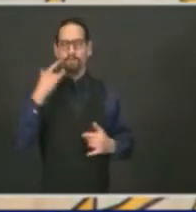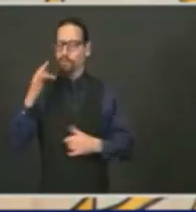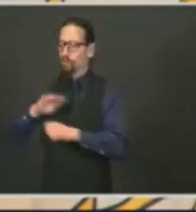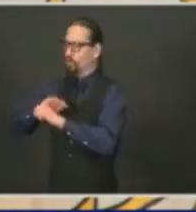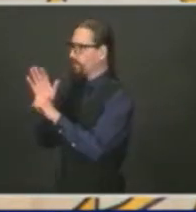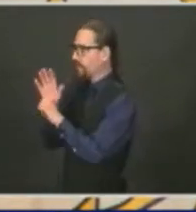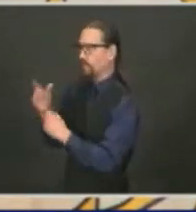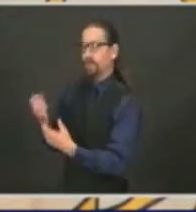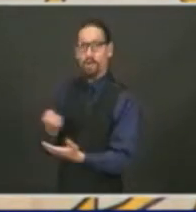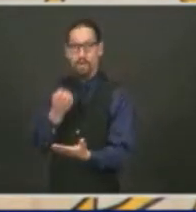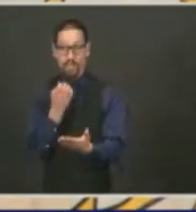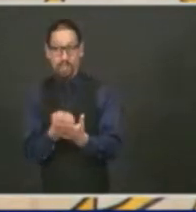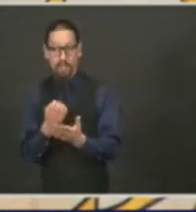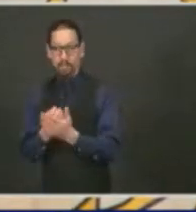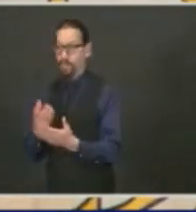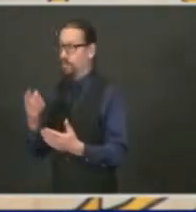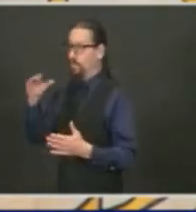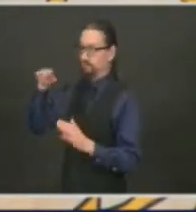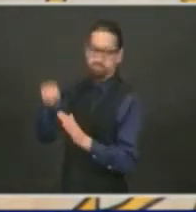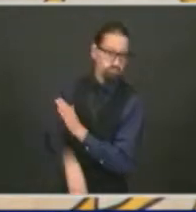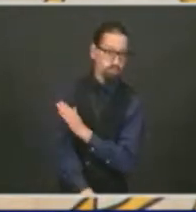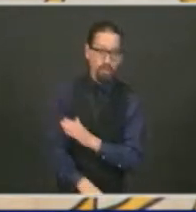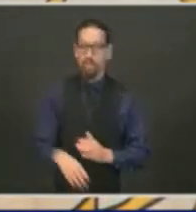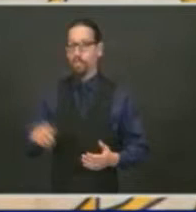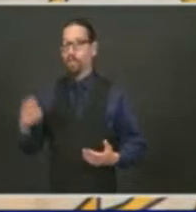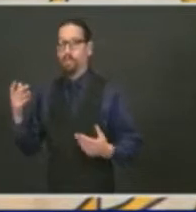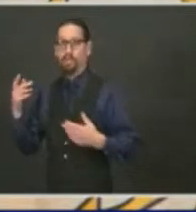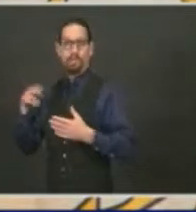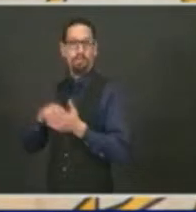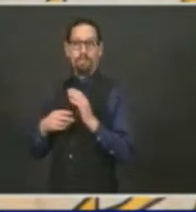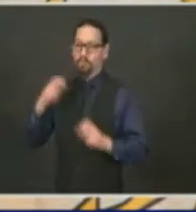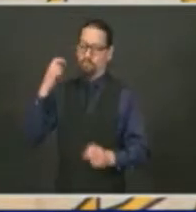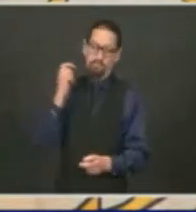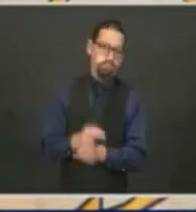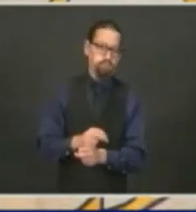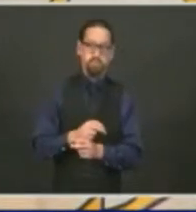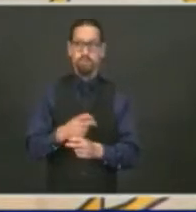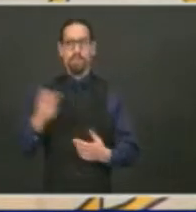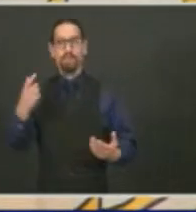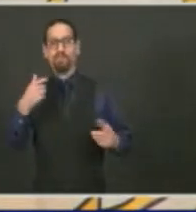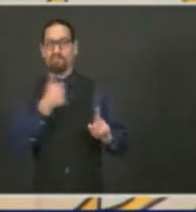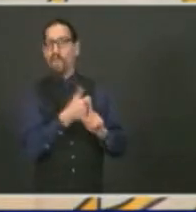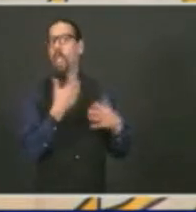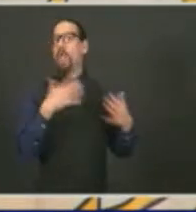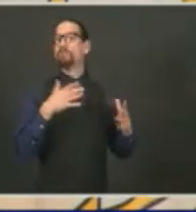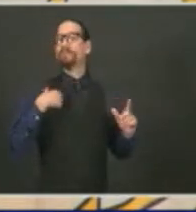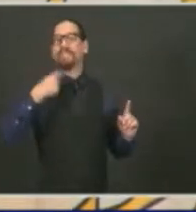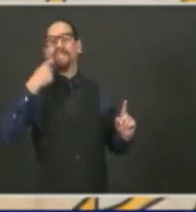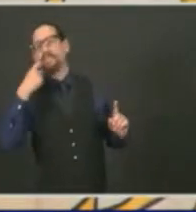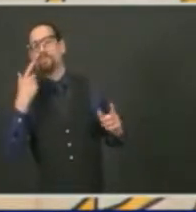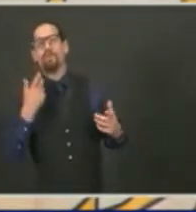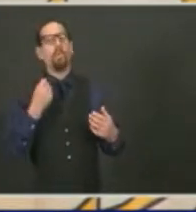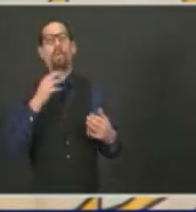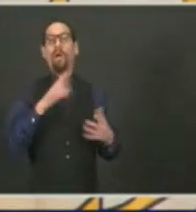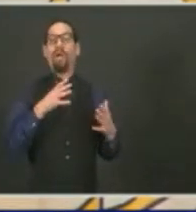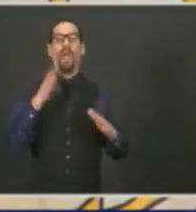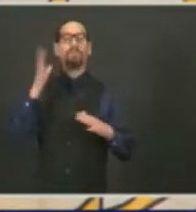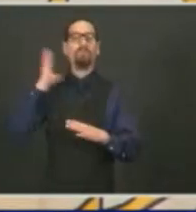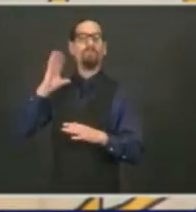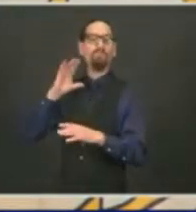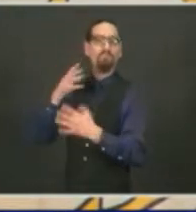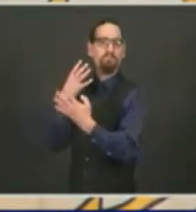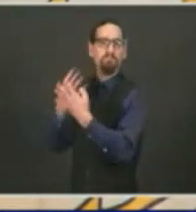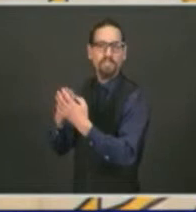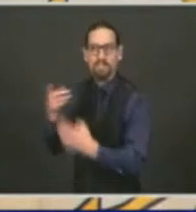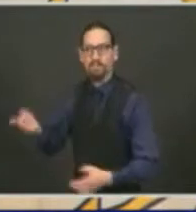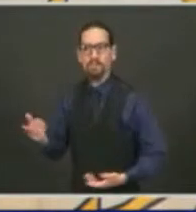to get a job. And if you have had addiction or you've spent time in prison due to having had an addiction, we got to be right there for you. So the Back